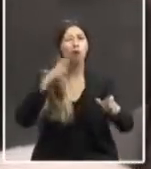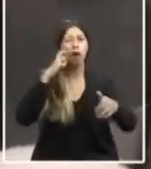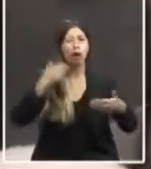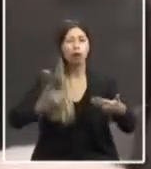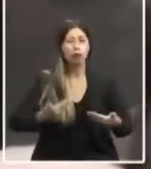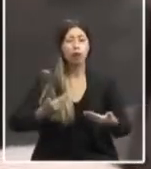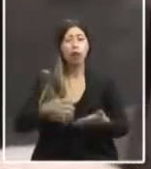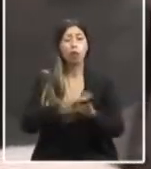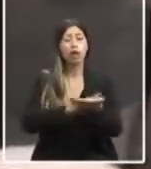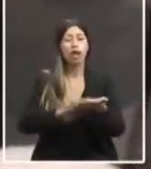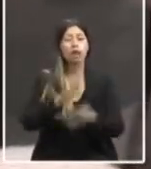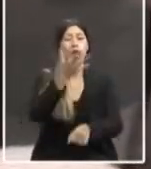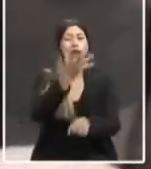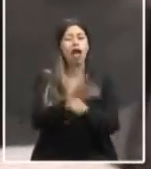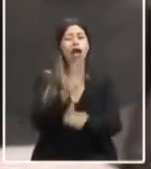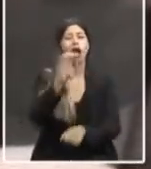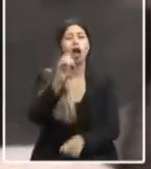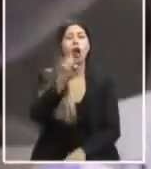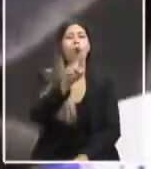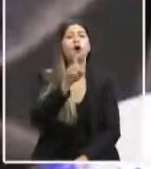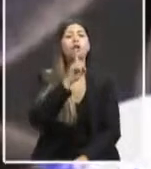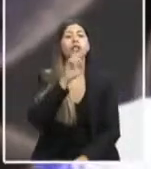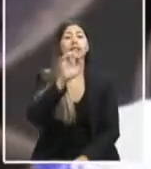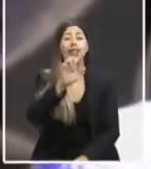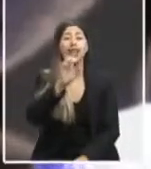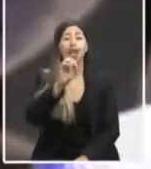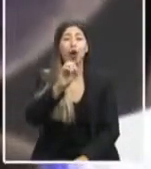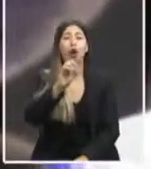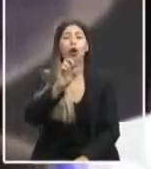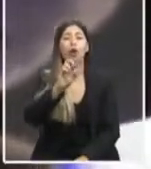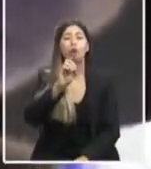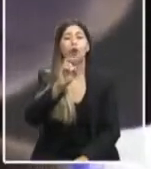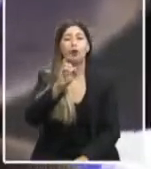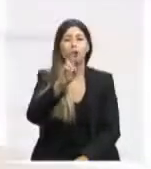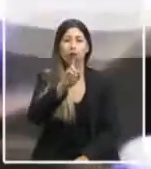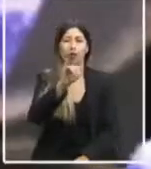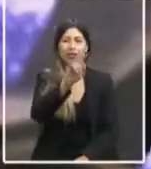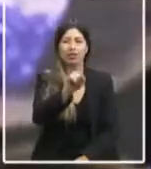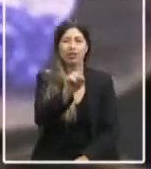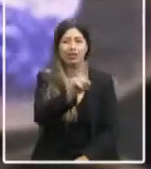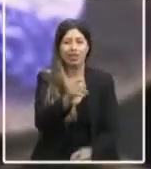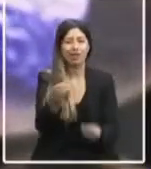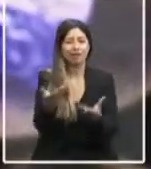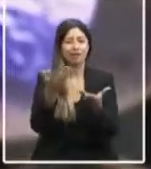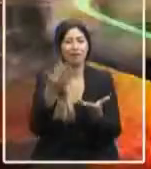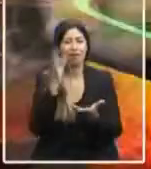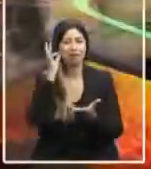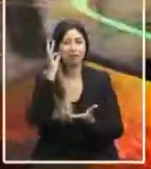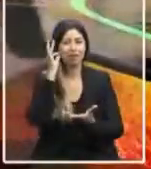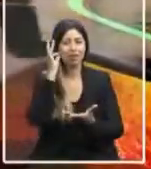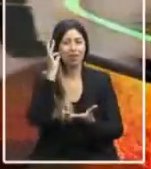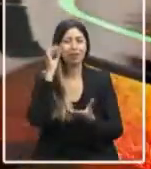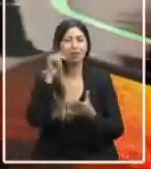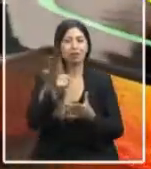ejemplo osteoporosis. Bienvenida, Hailan May, en Huéspedes Perennes.